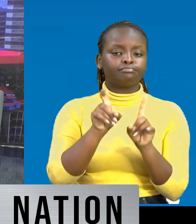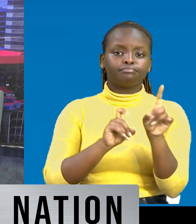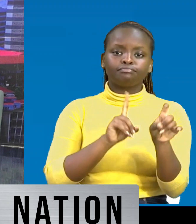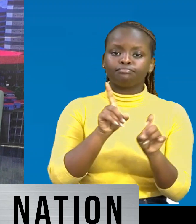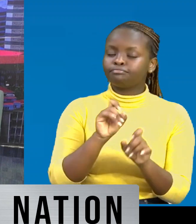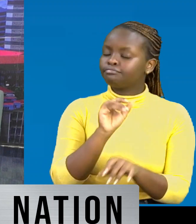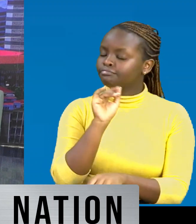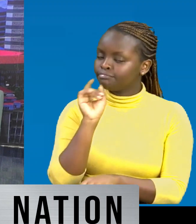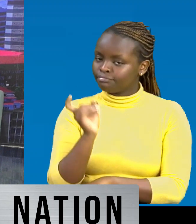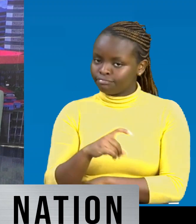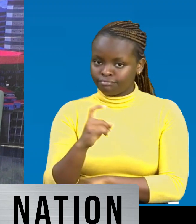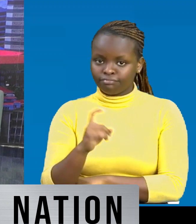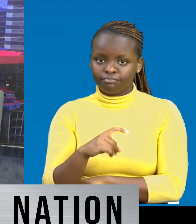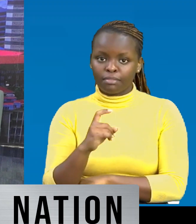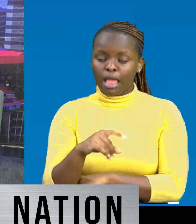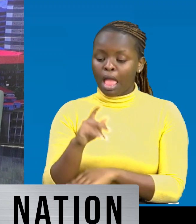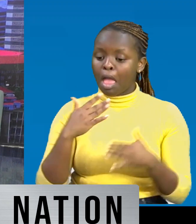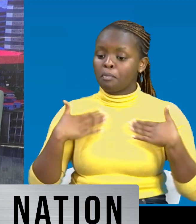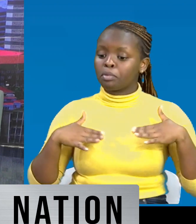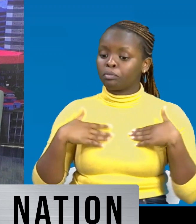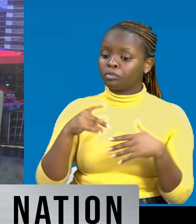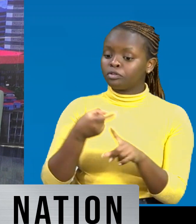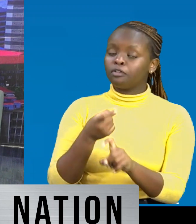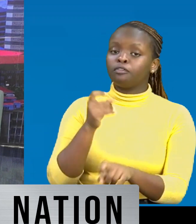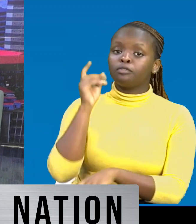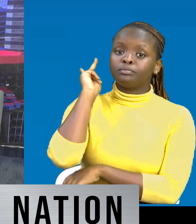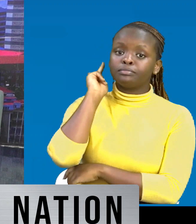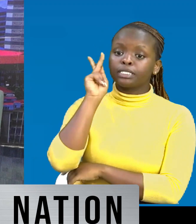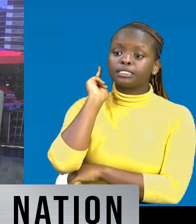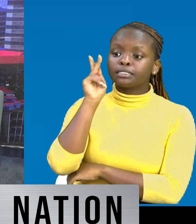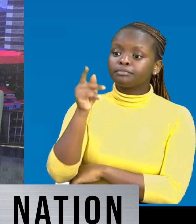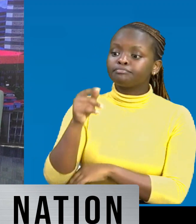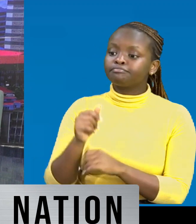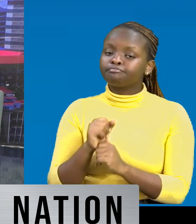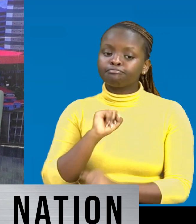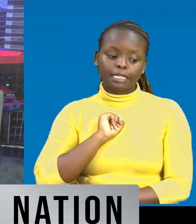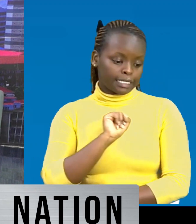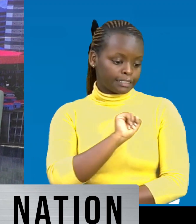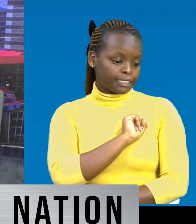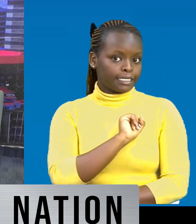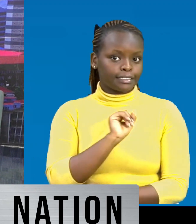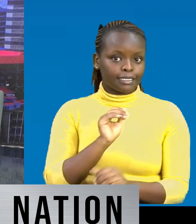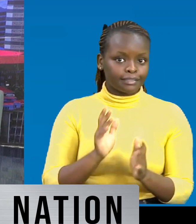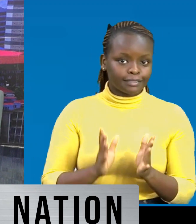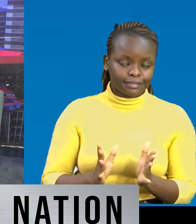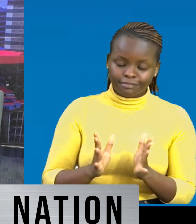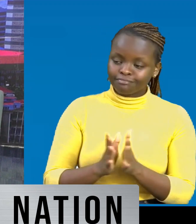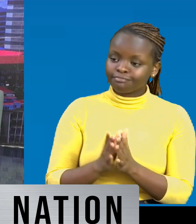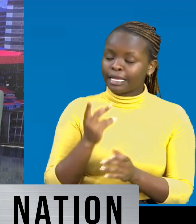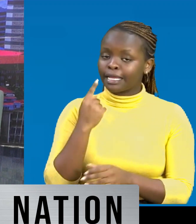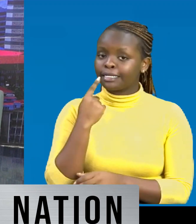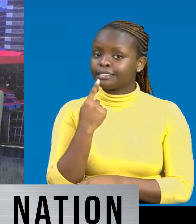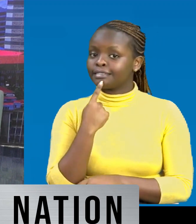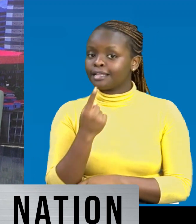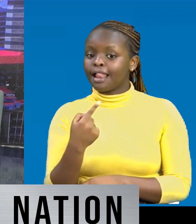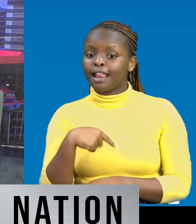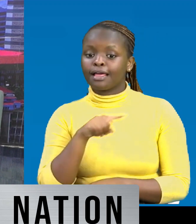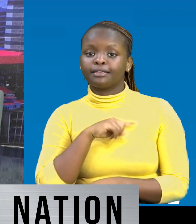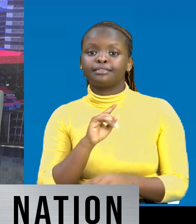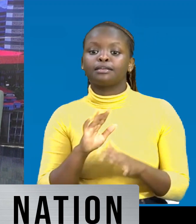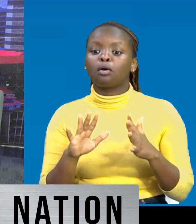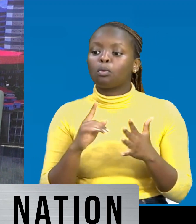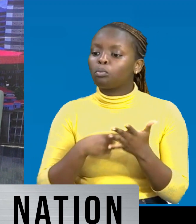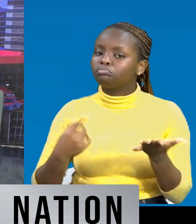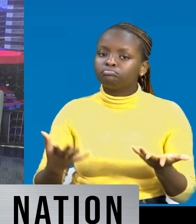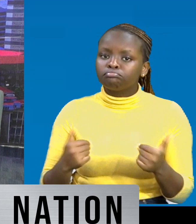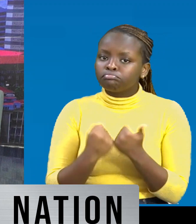People from Kisii, the senators, the MPs from Kisii, you need to tell us what's going on. And Simba Arati.